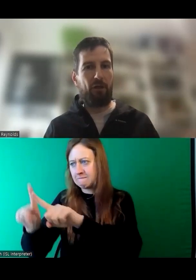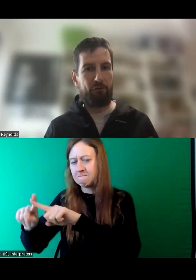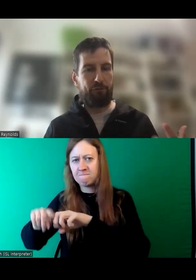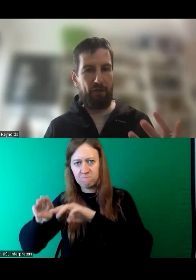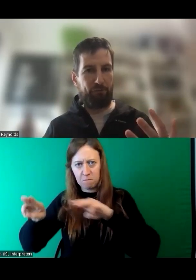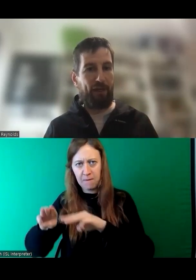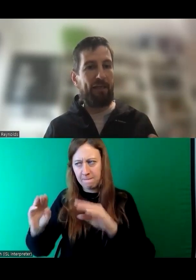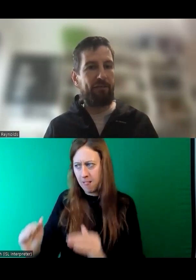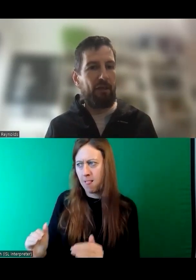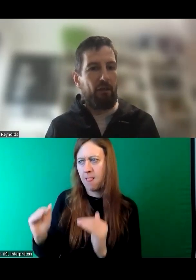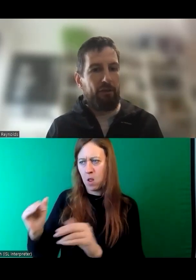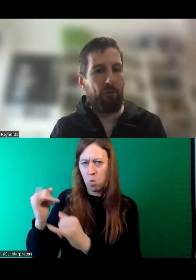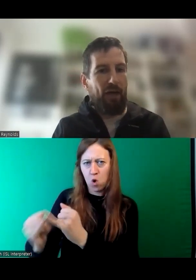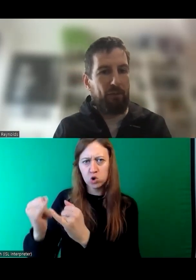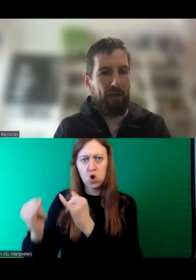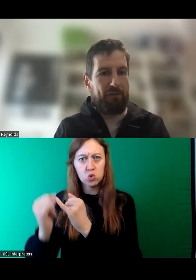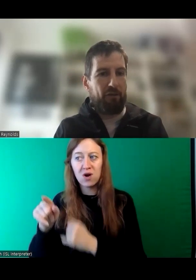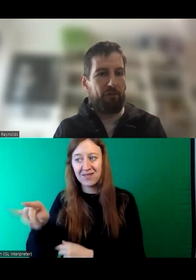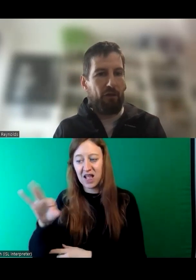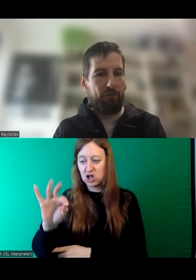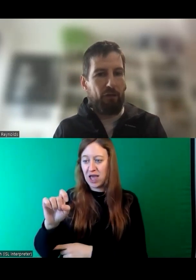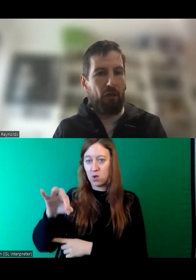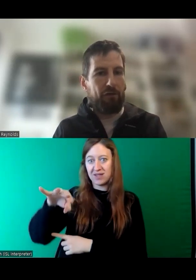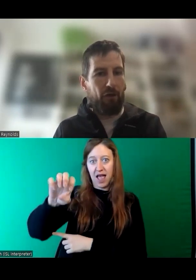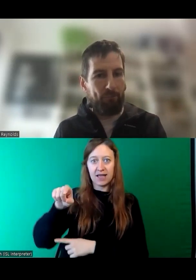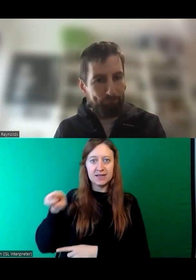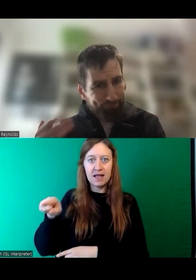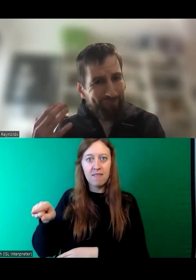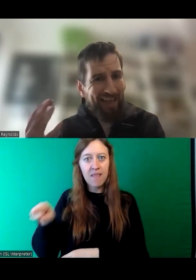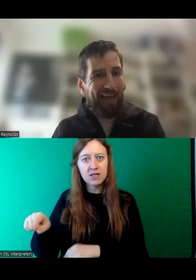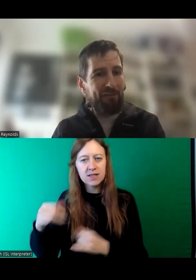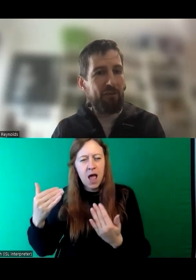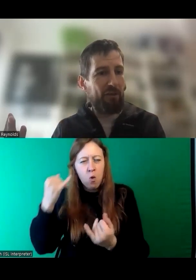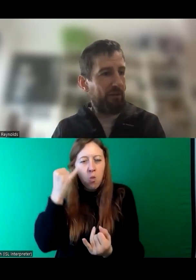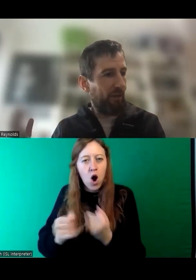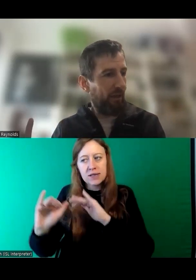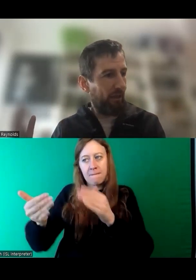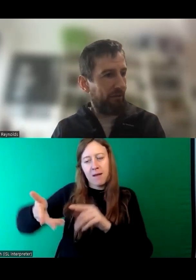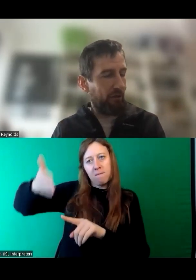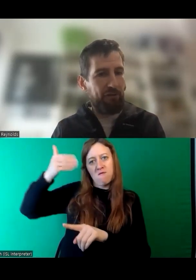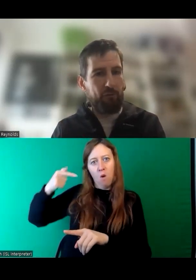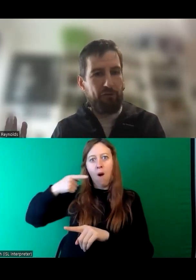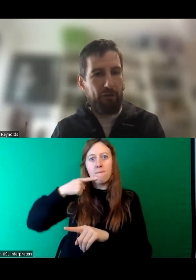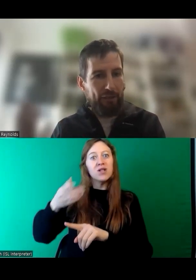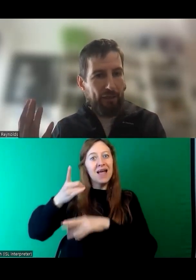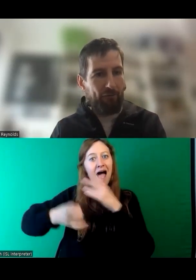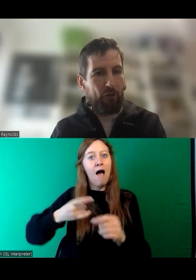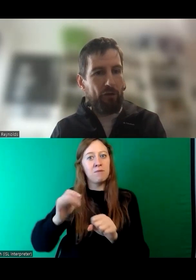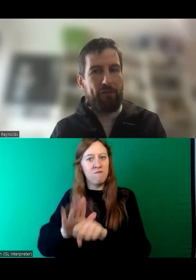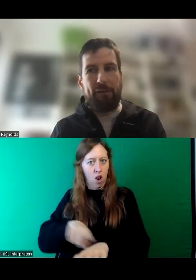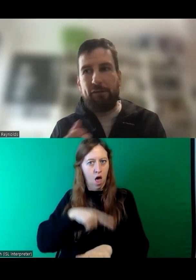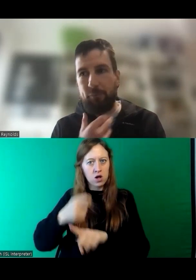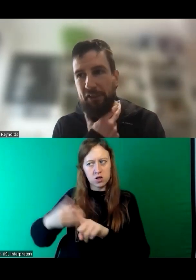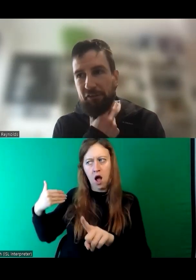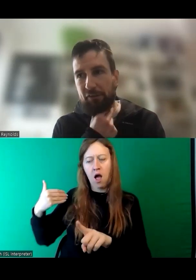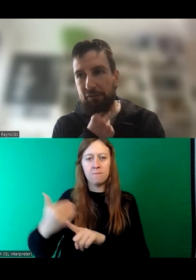extreme kind of phase that we've had in Palestine for a long time. And I'd encourage everyone to have a look